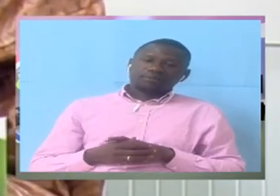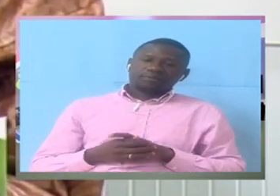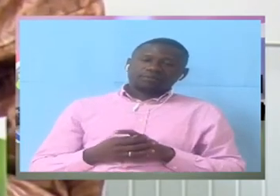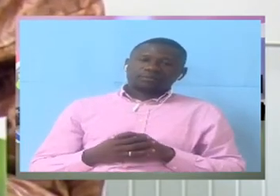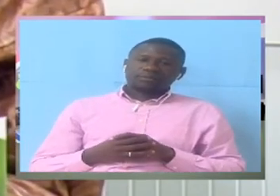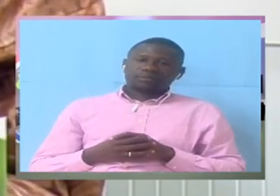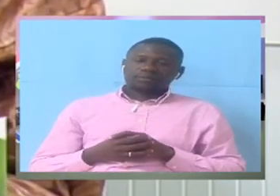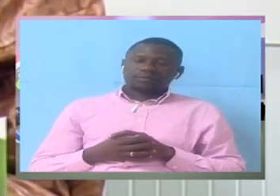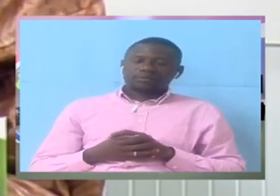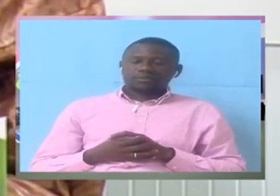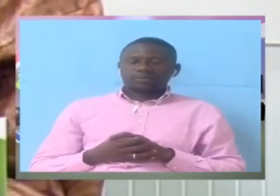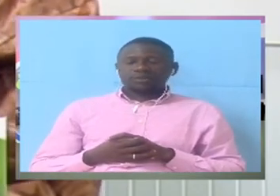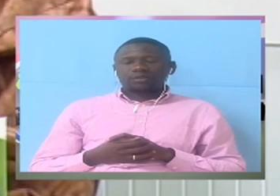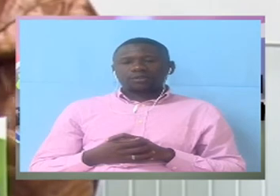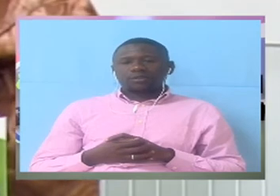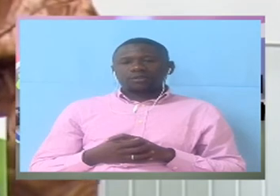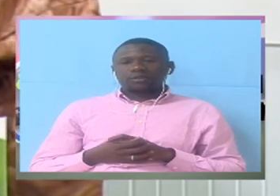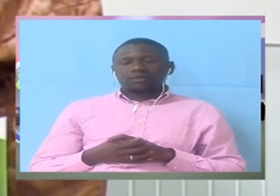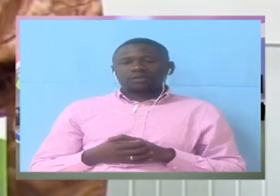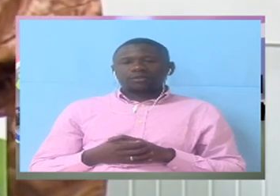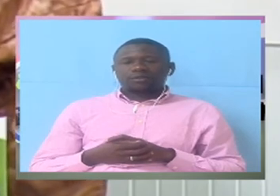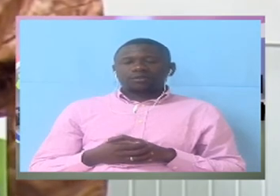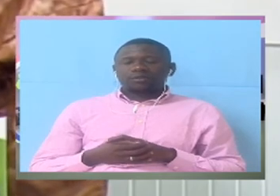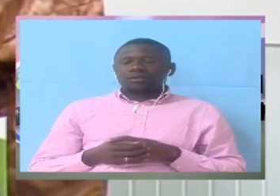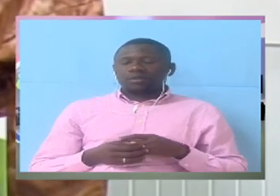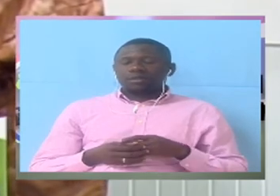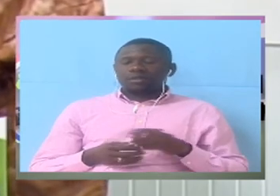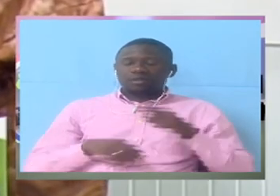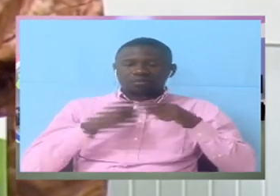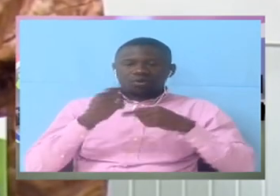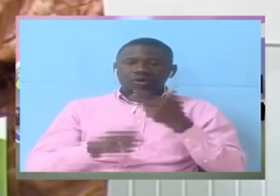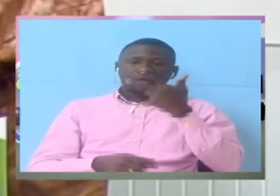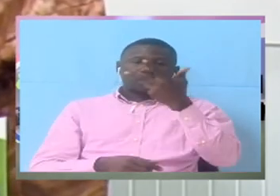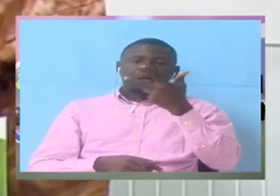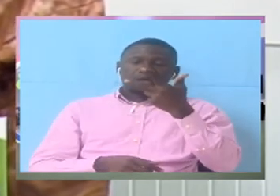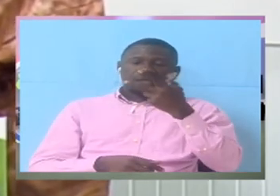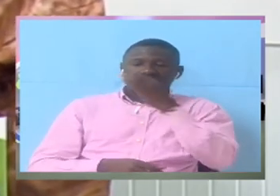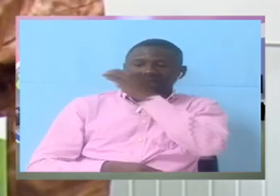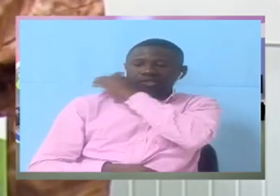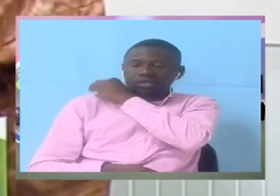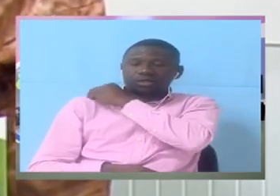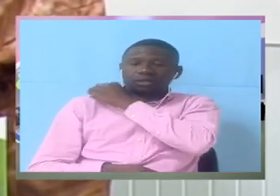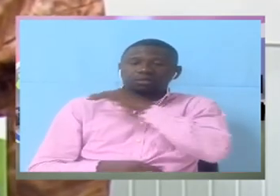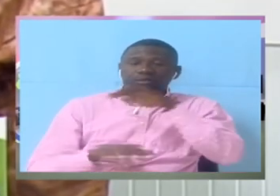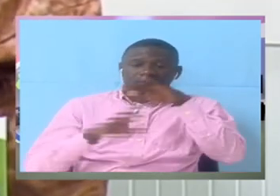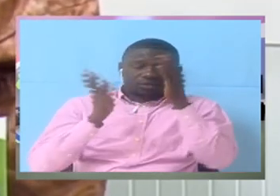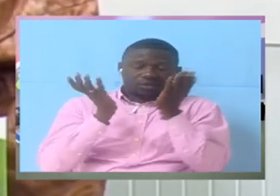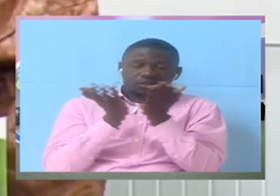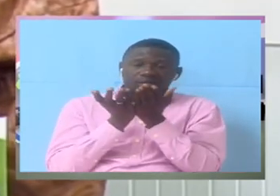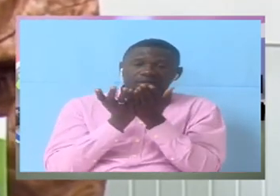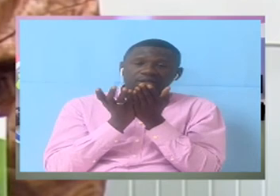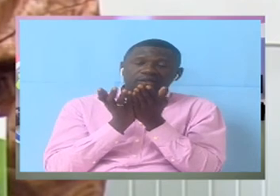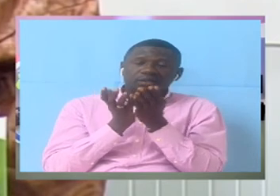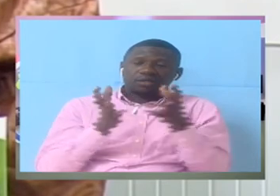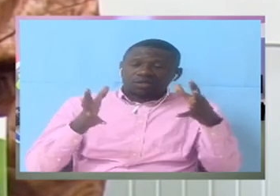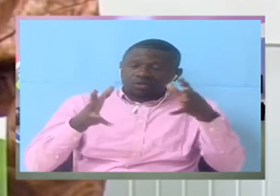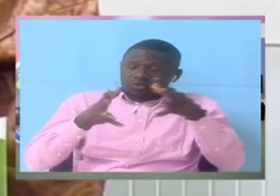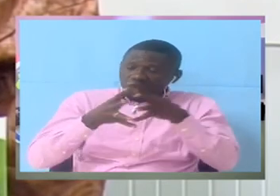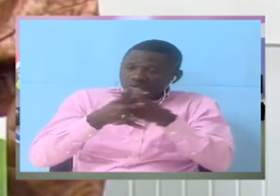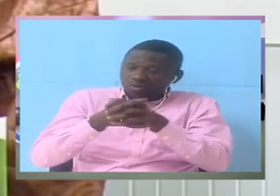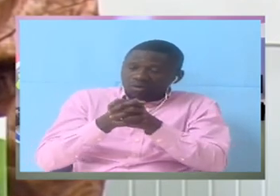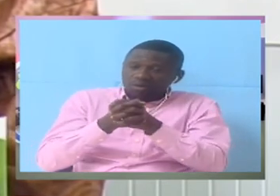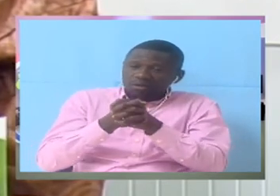generals, eight generals. Eight generals. They connived. Not in